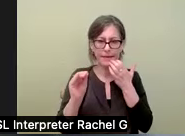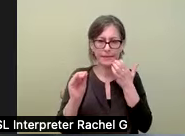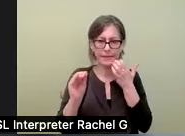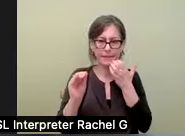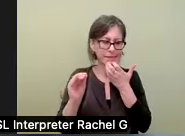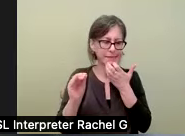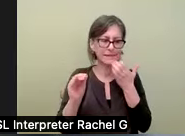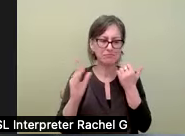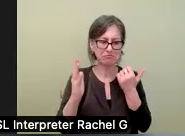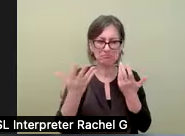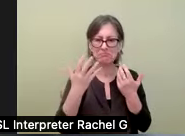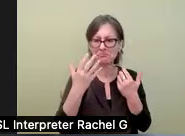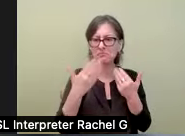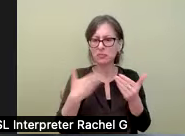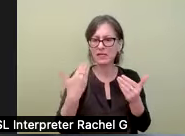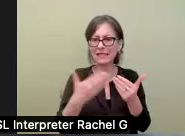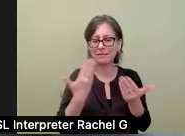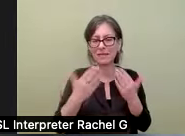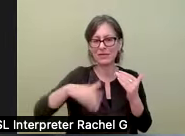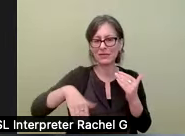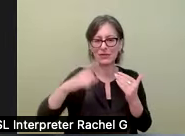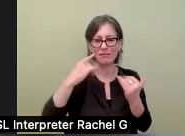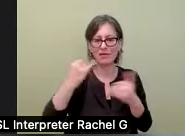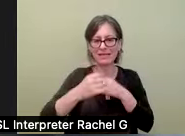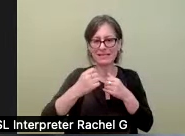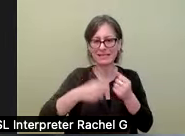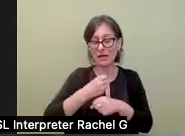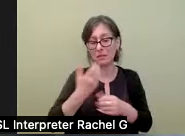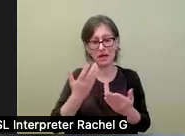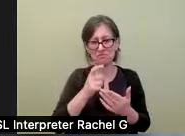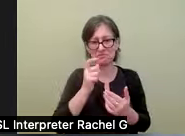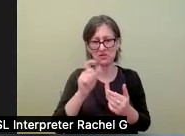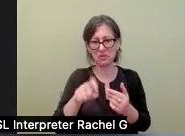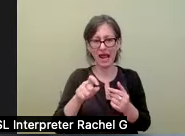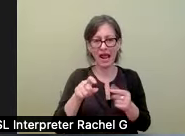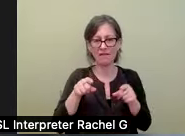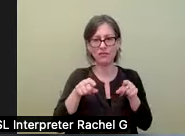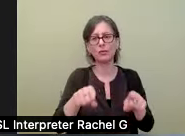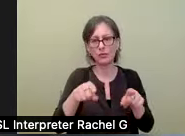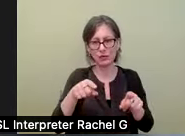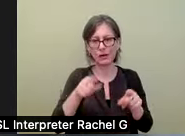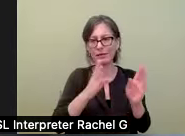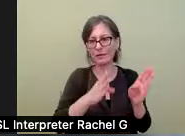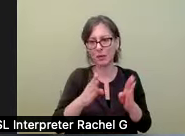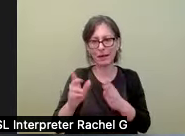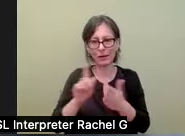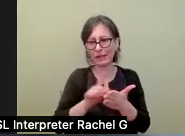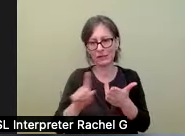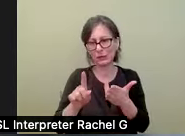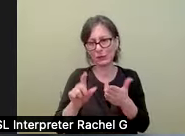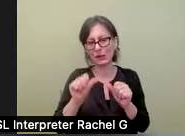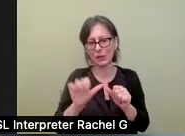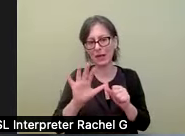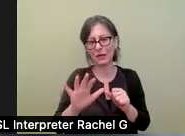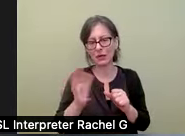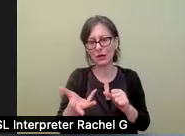it's pretty easy to do. It may be too late for you to do this year, but you don't necessarily have to do it during Tsunami Preparedness Week. You can also